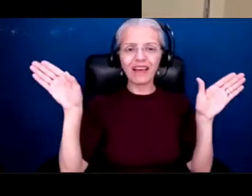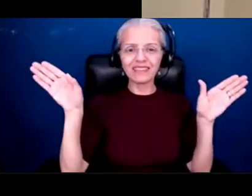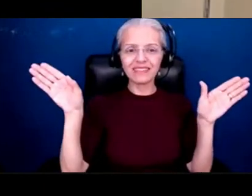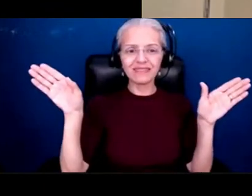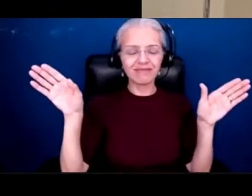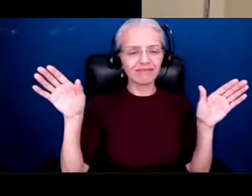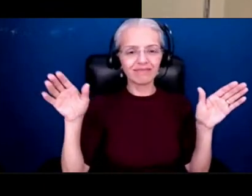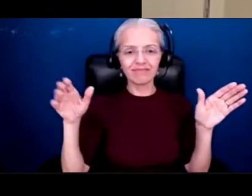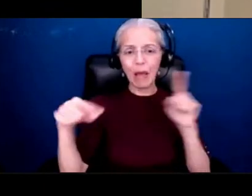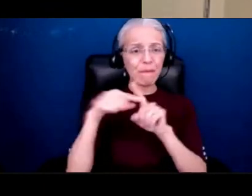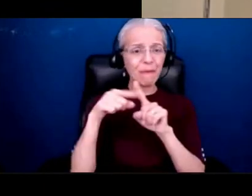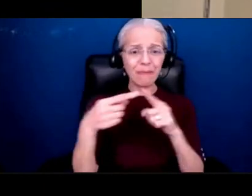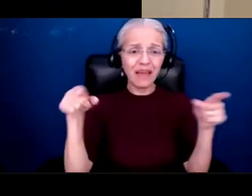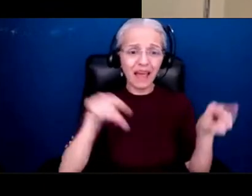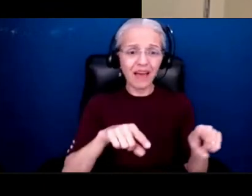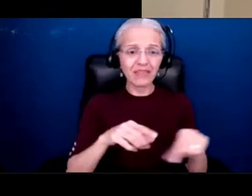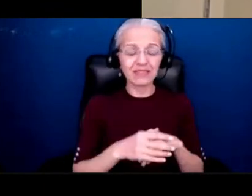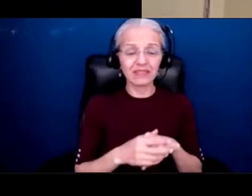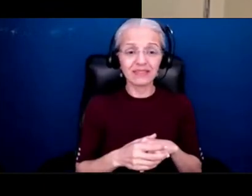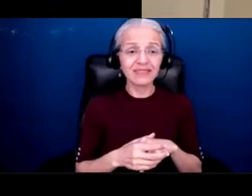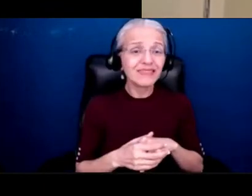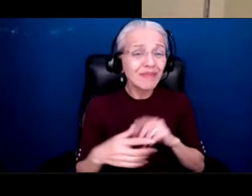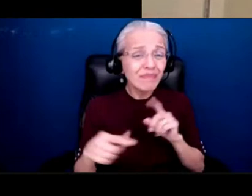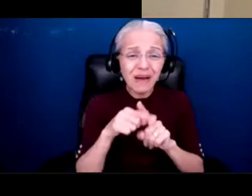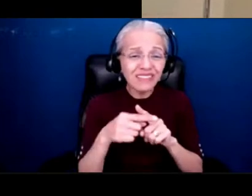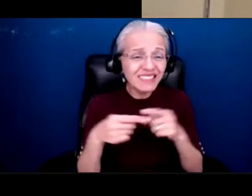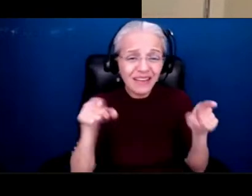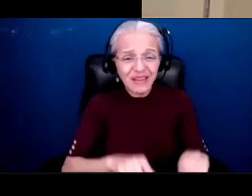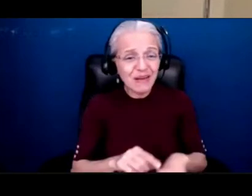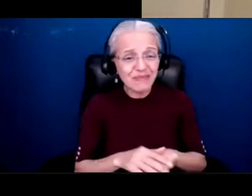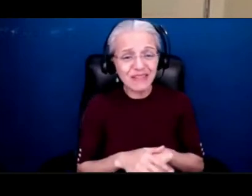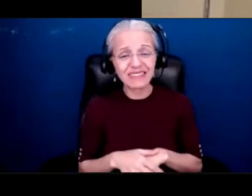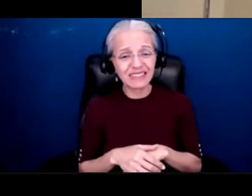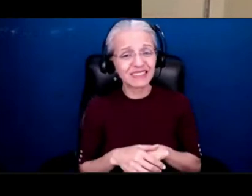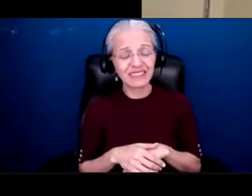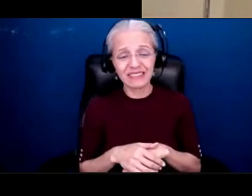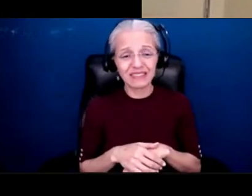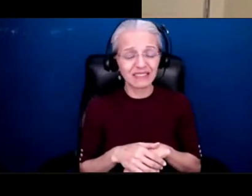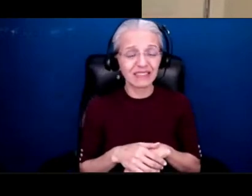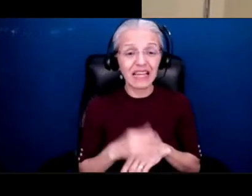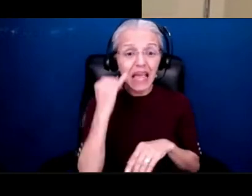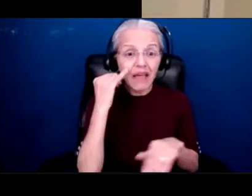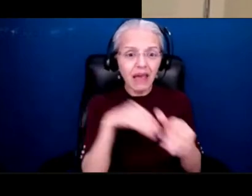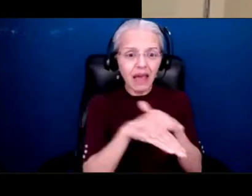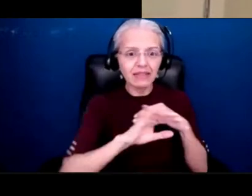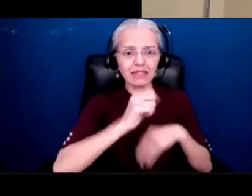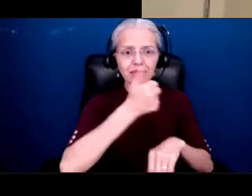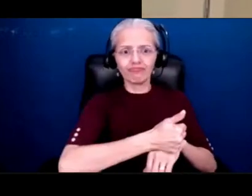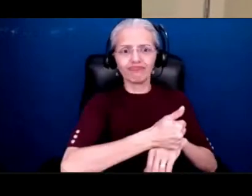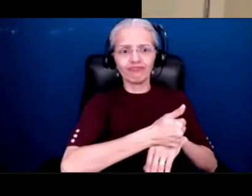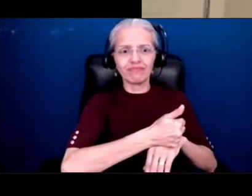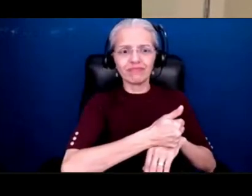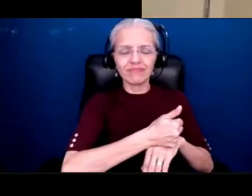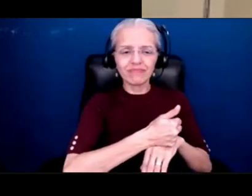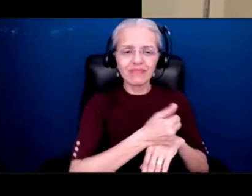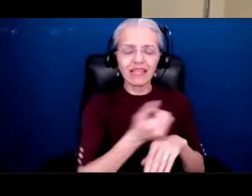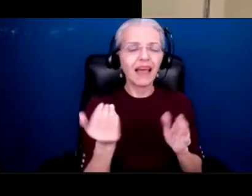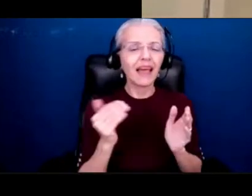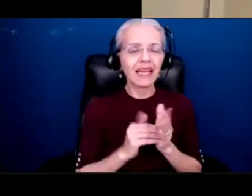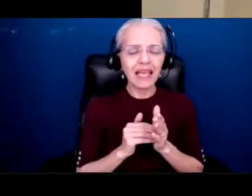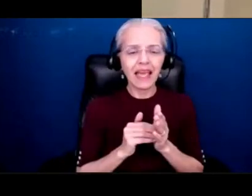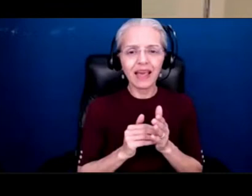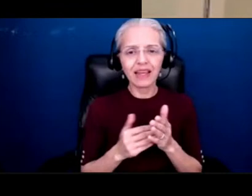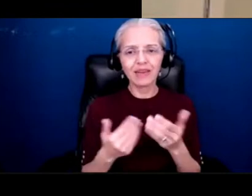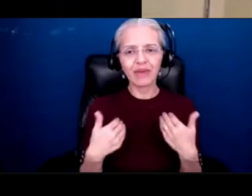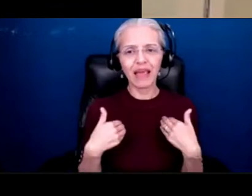happen. Good things happen when you have access. And I think that's, again, there's this